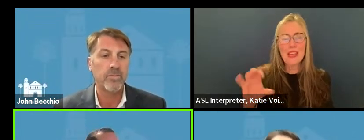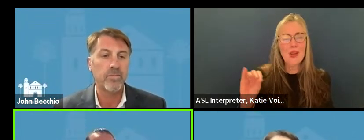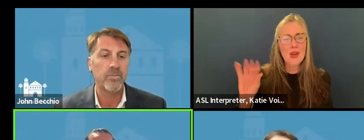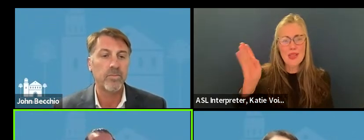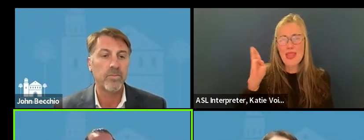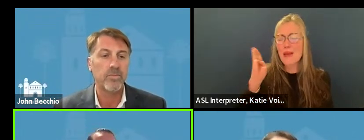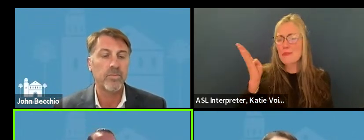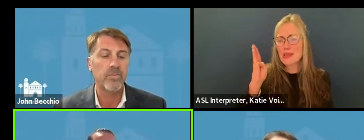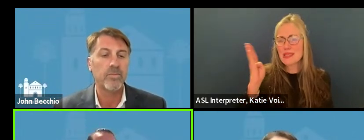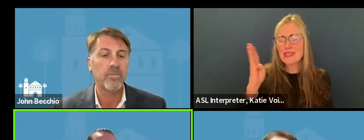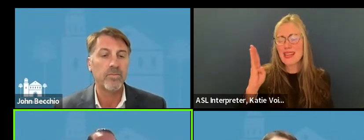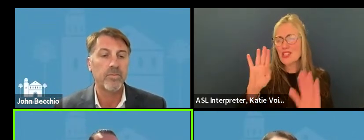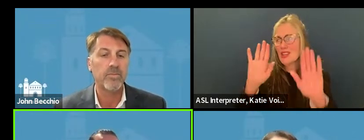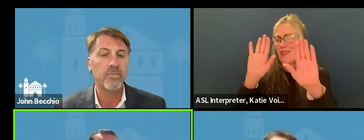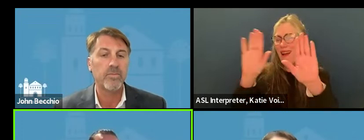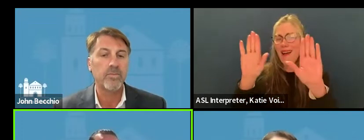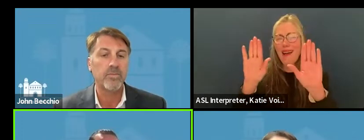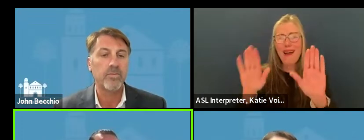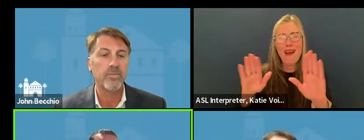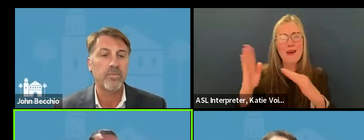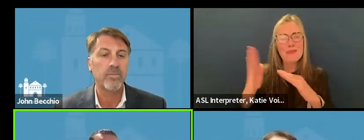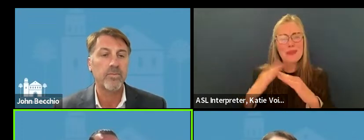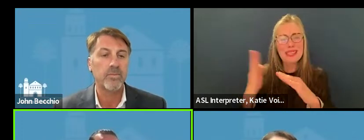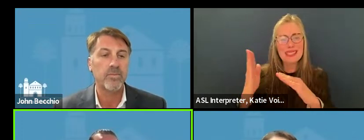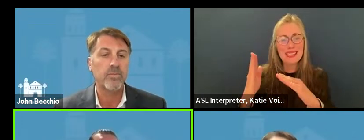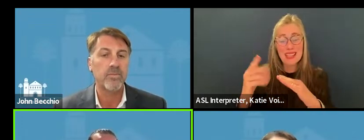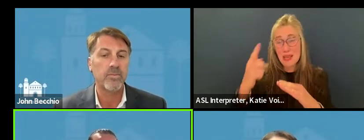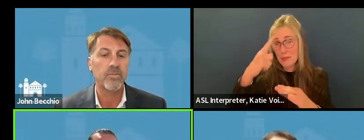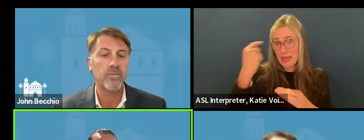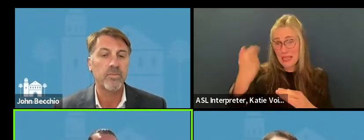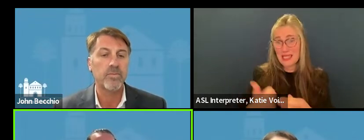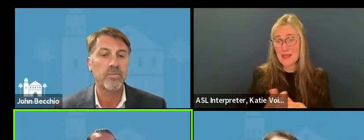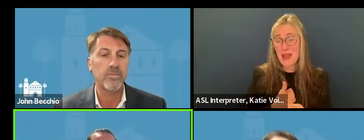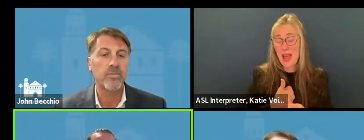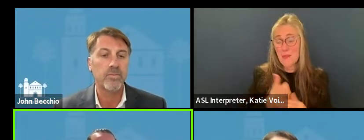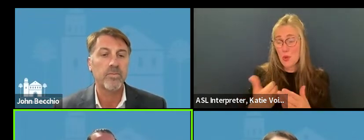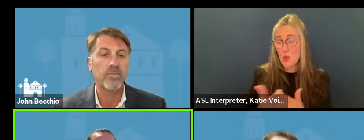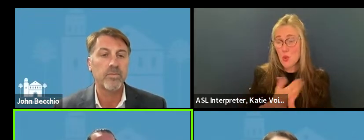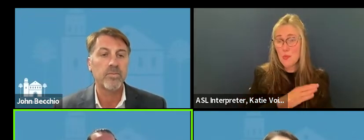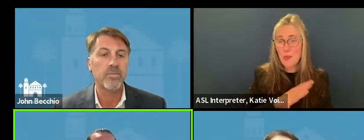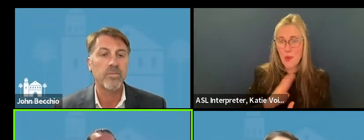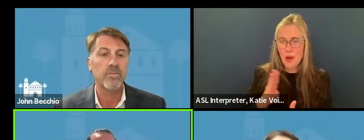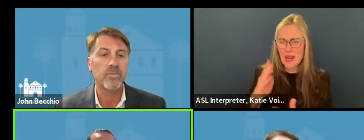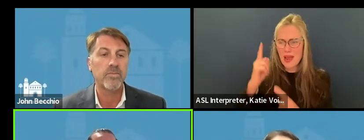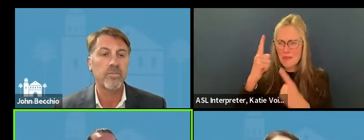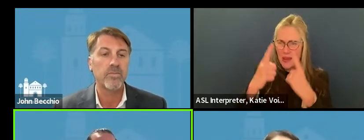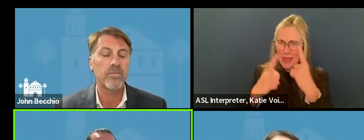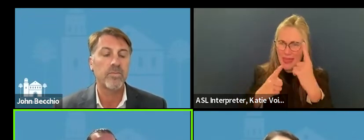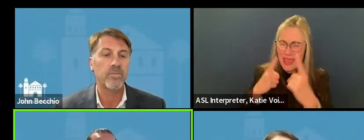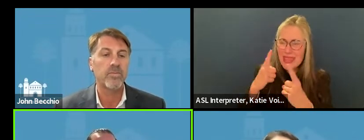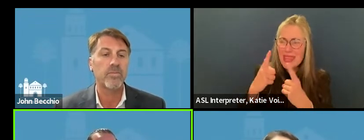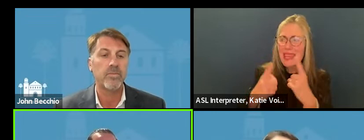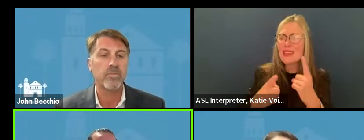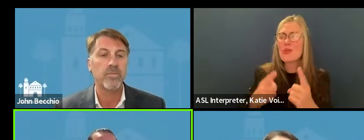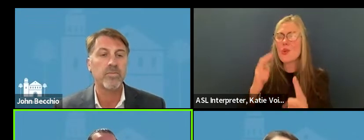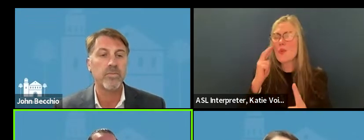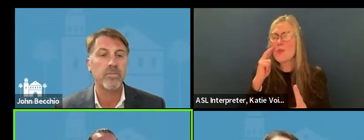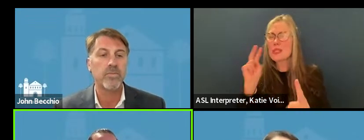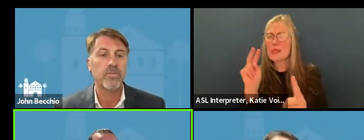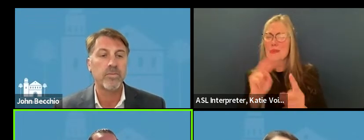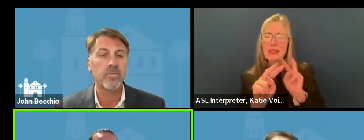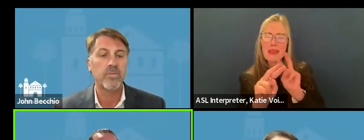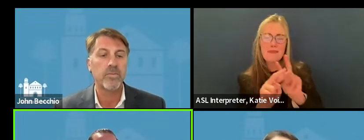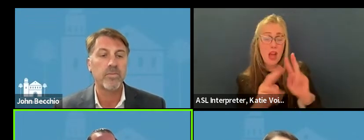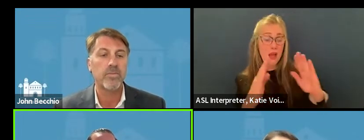was amazing, especially from a new board member perspective, but also thinking through the lens of a community member. When you're talking